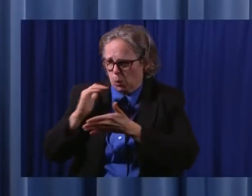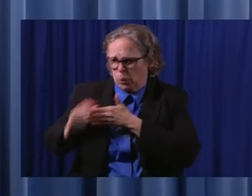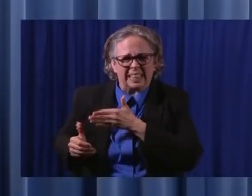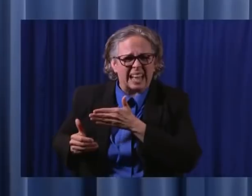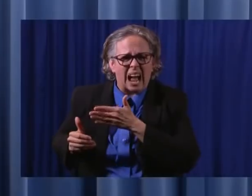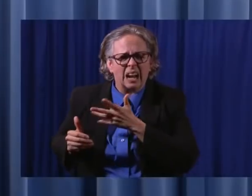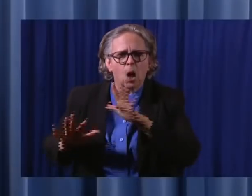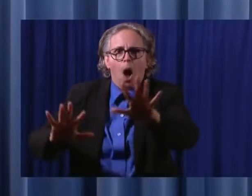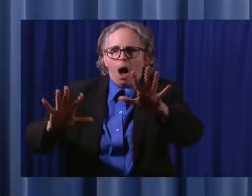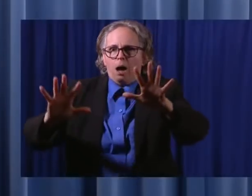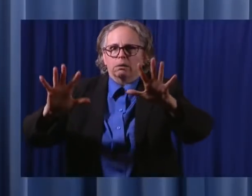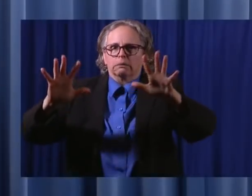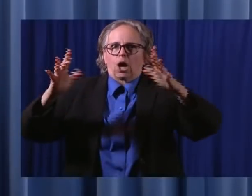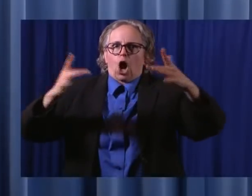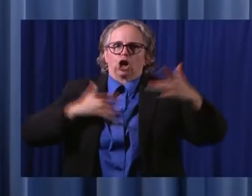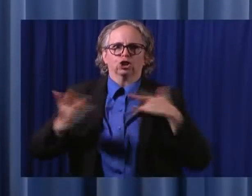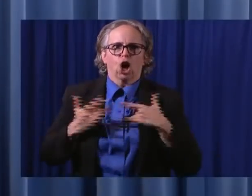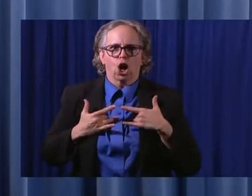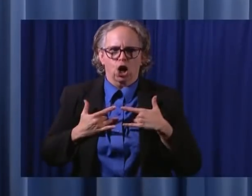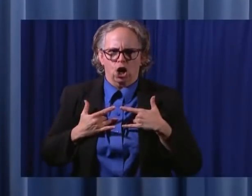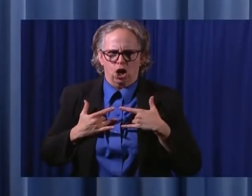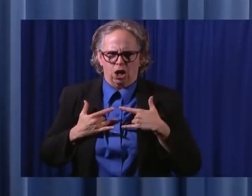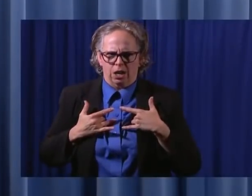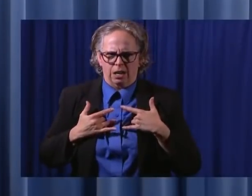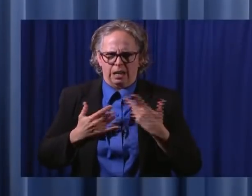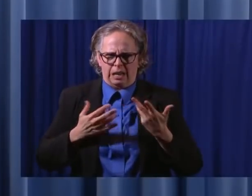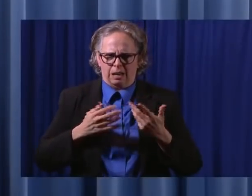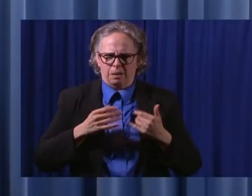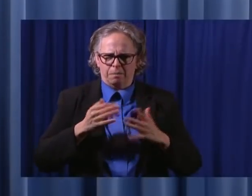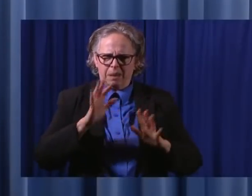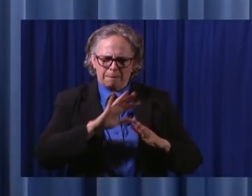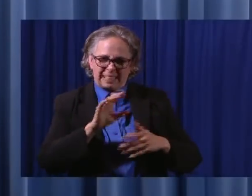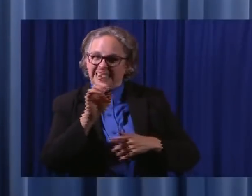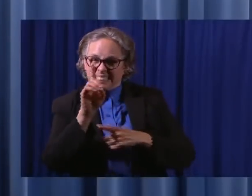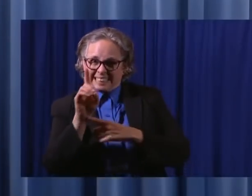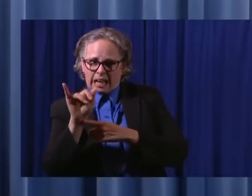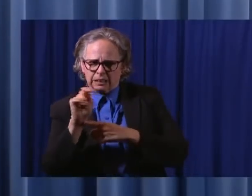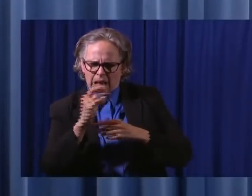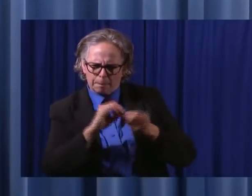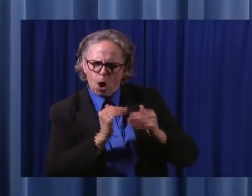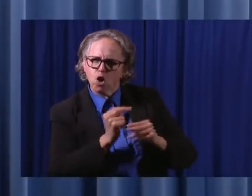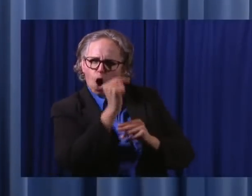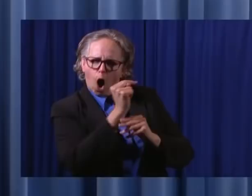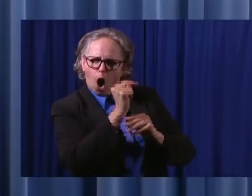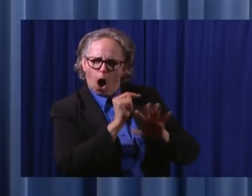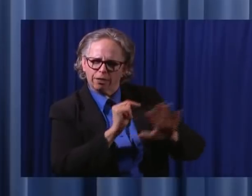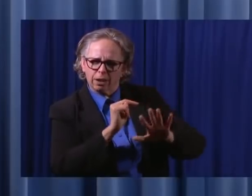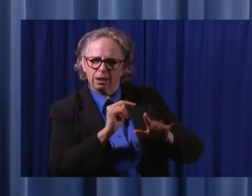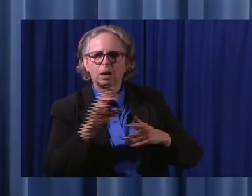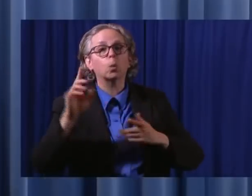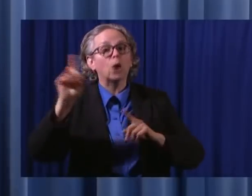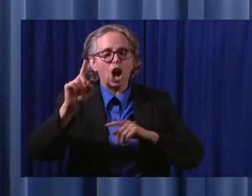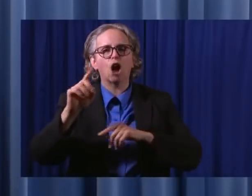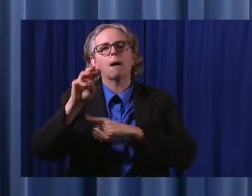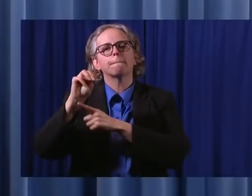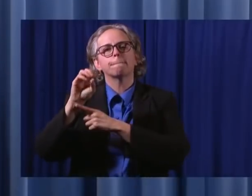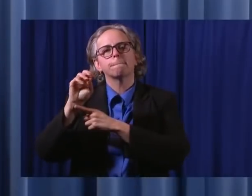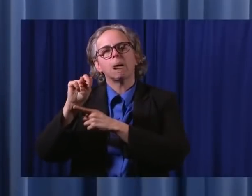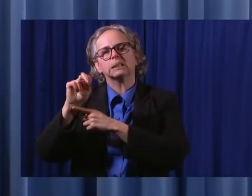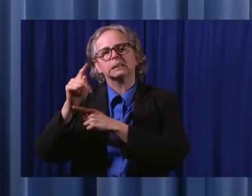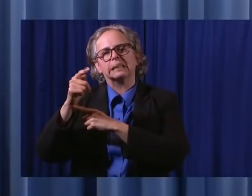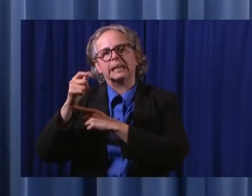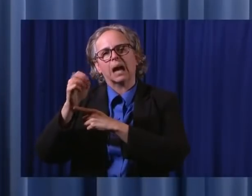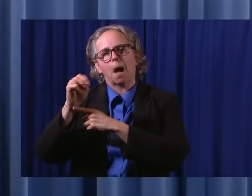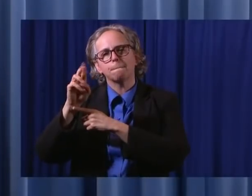Let me turn now, go up north, a little further north to Dayton, Montgomery County. We're seeing some of these same flags when we look at